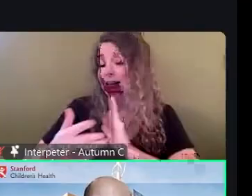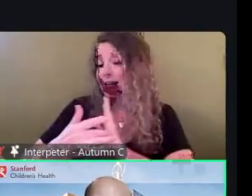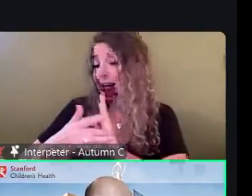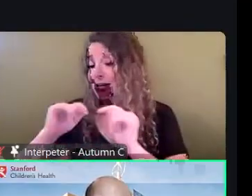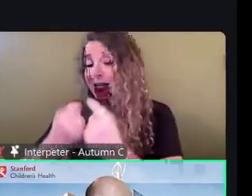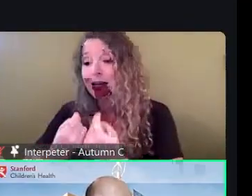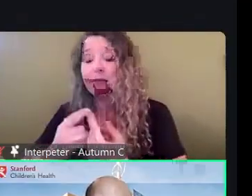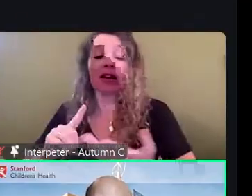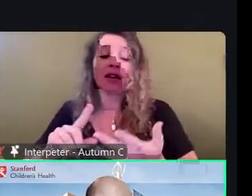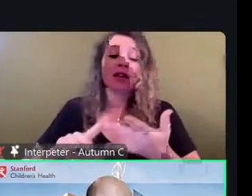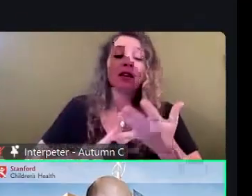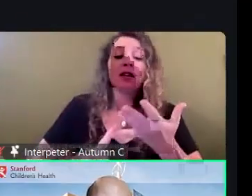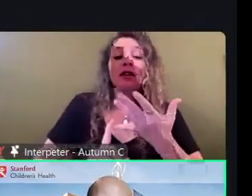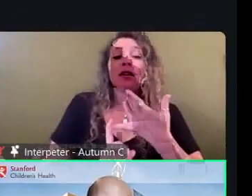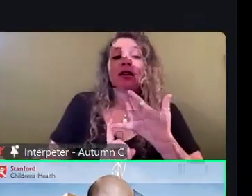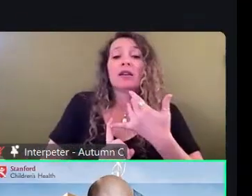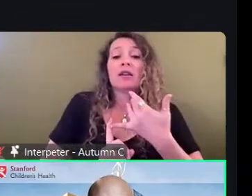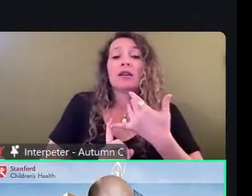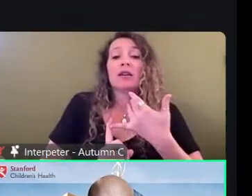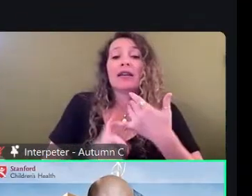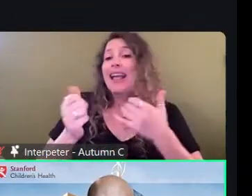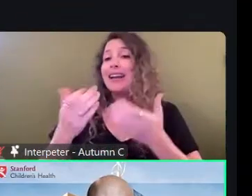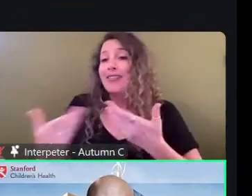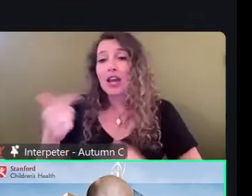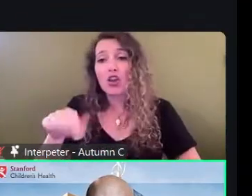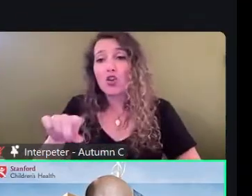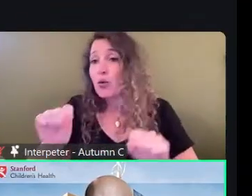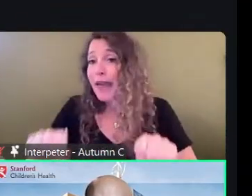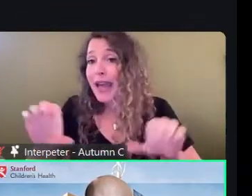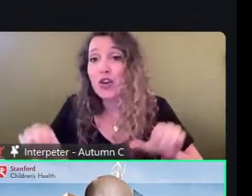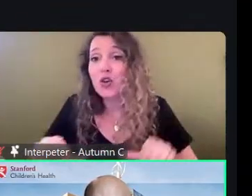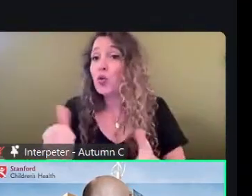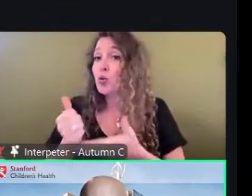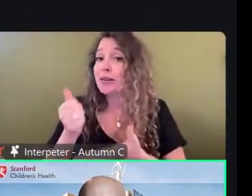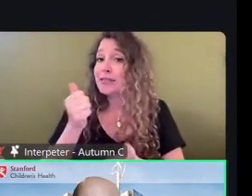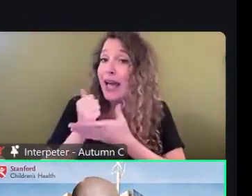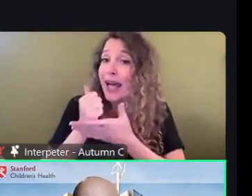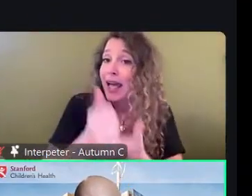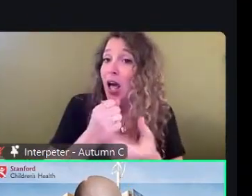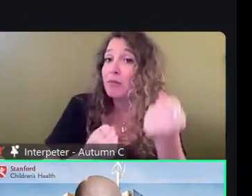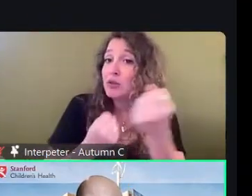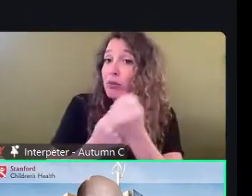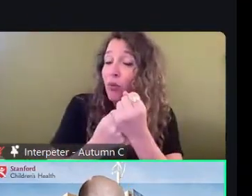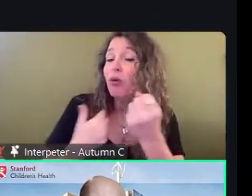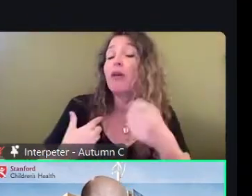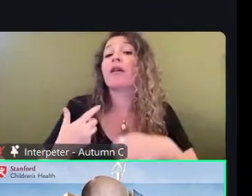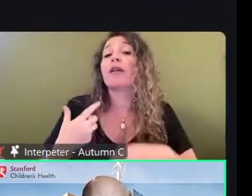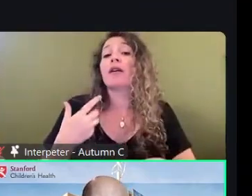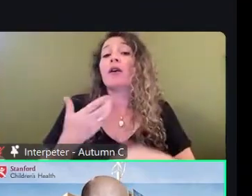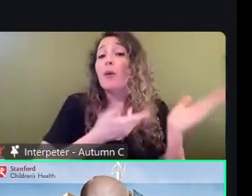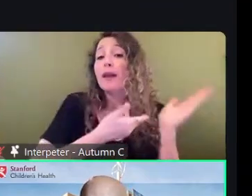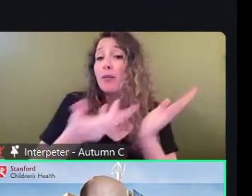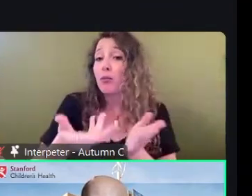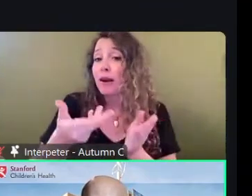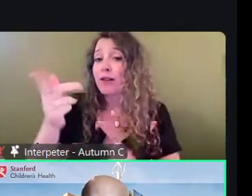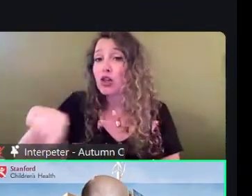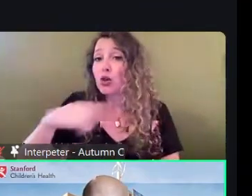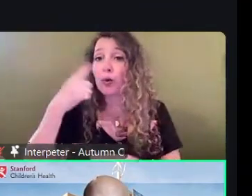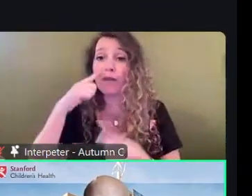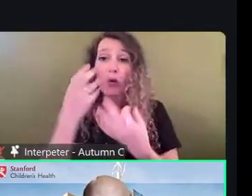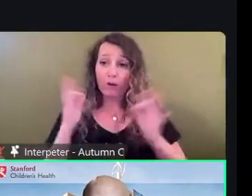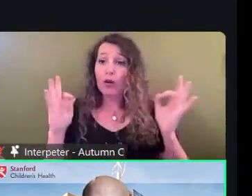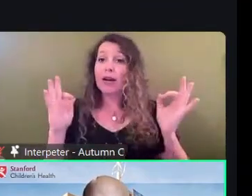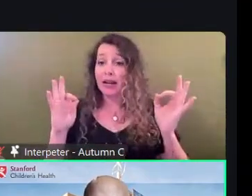team. And so anything that you all can do to help to support this so that we can continue to bring this to you for